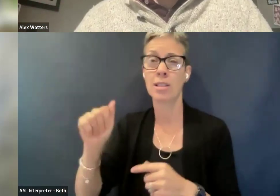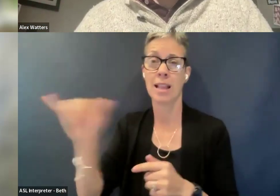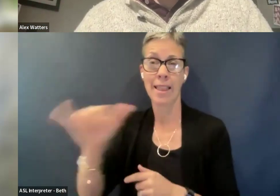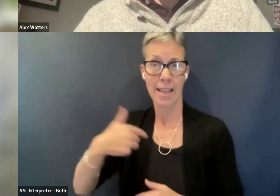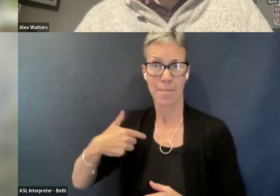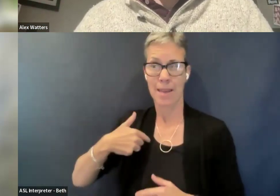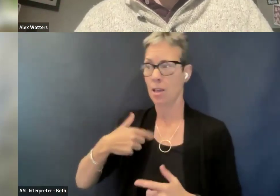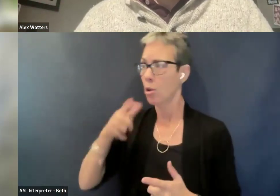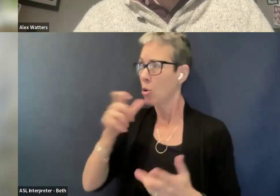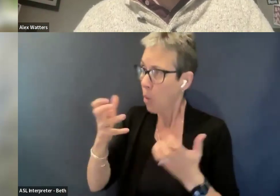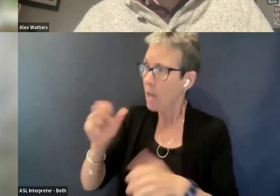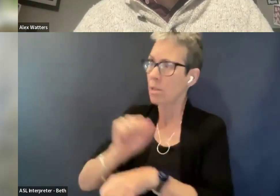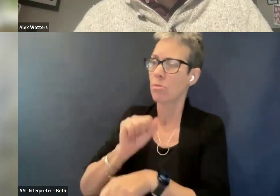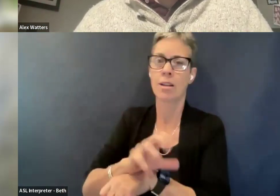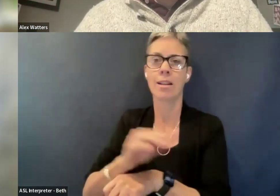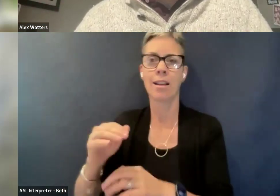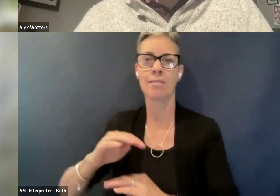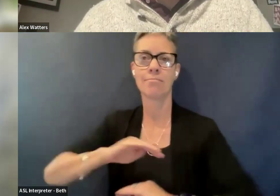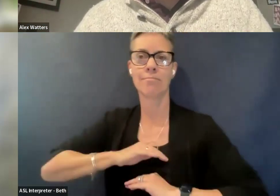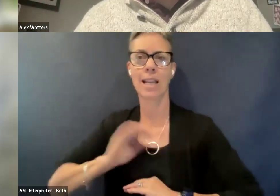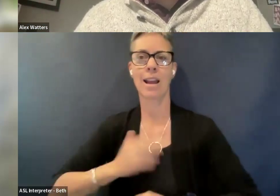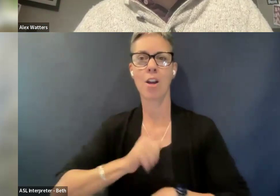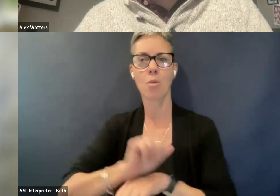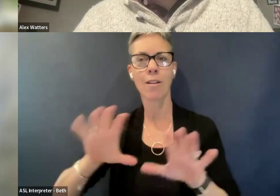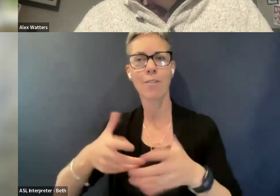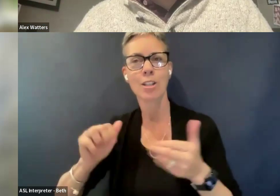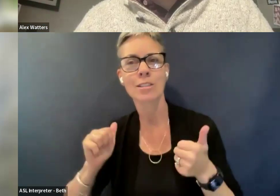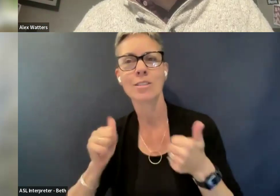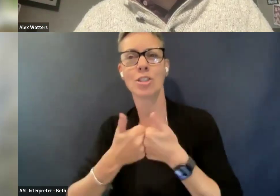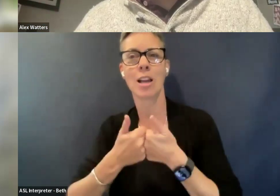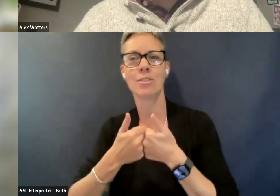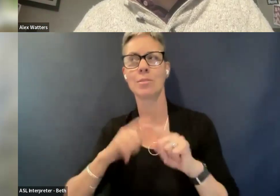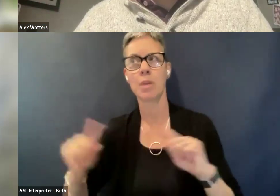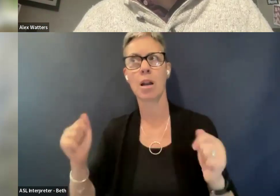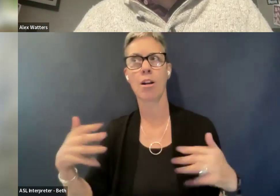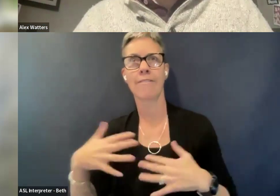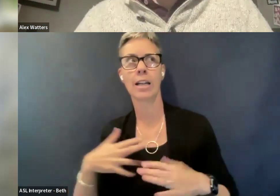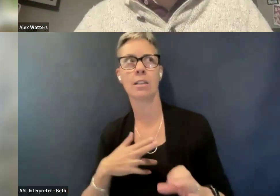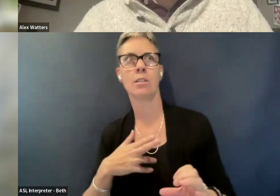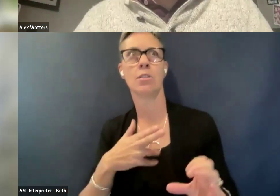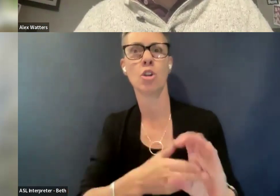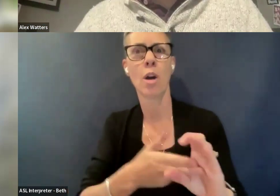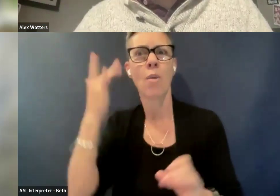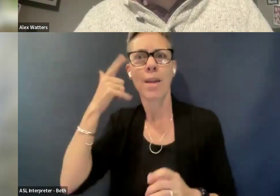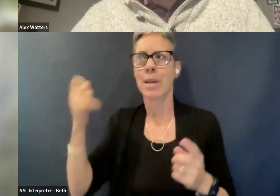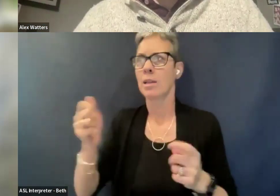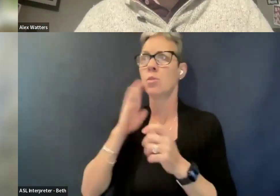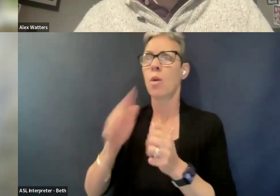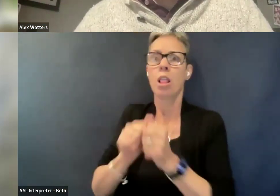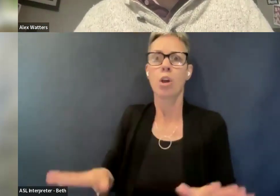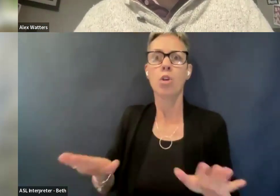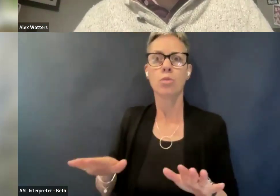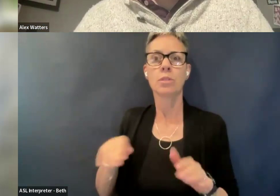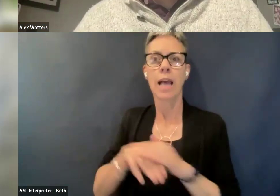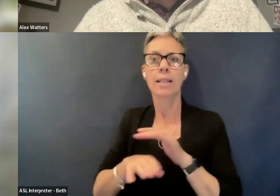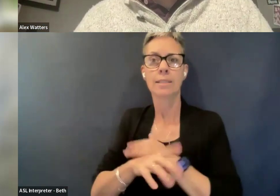want to work and meet our workforce challenges, but are unable to or too afraid to join the workforce because they would lose their access